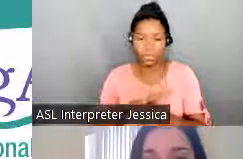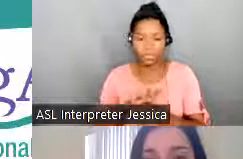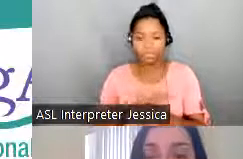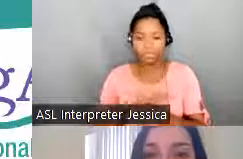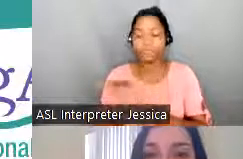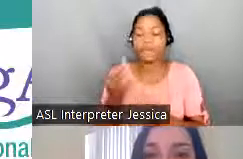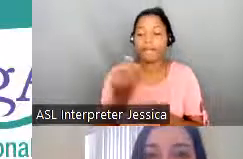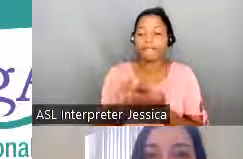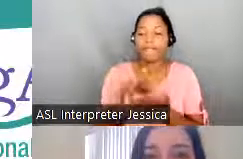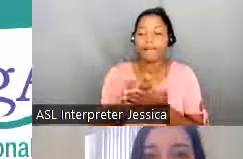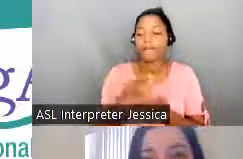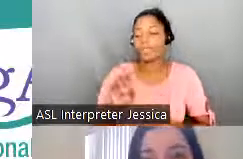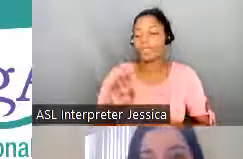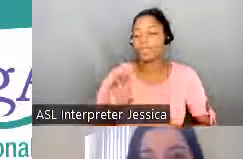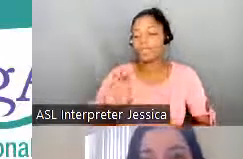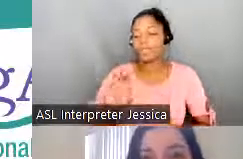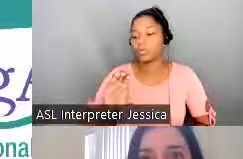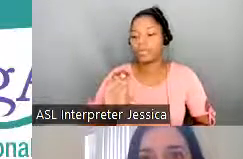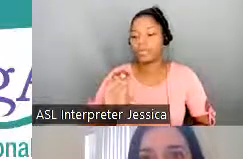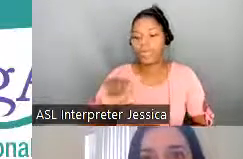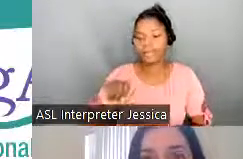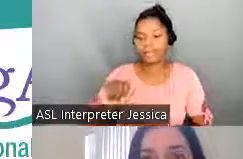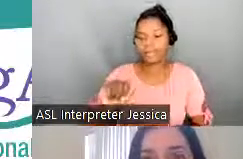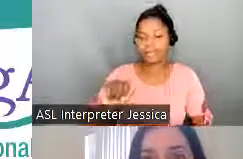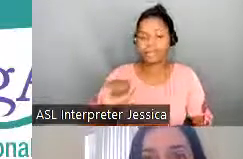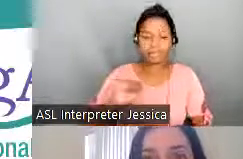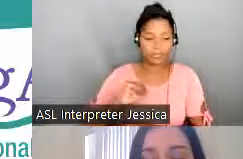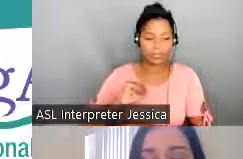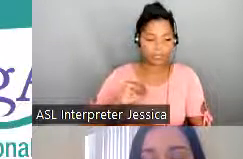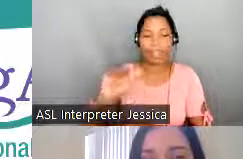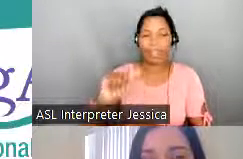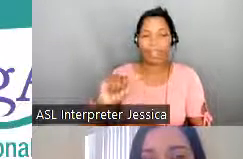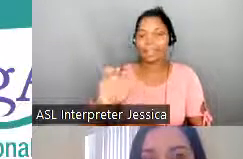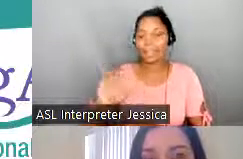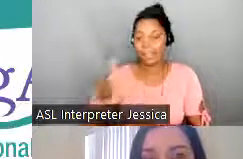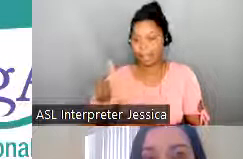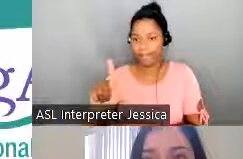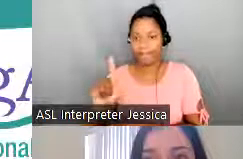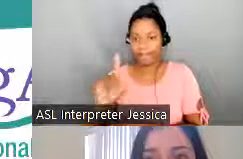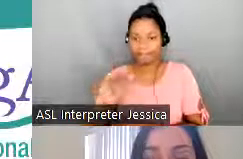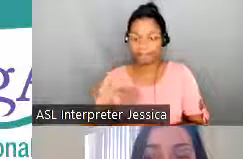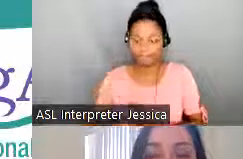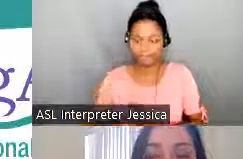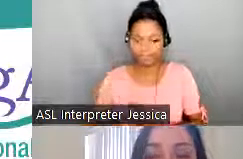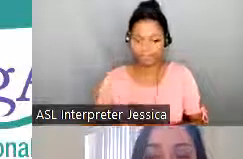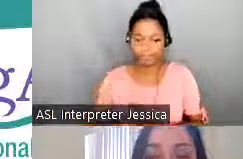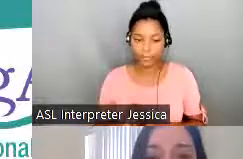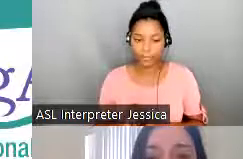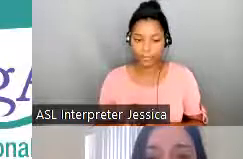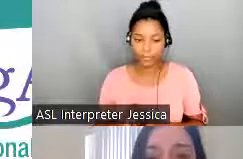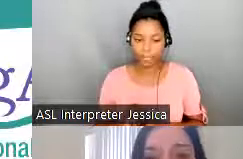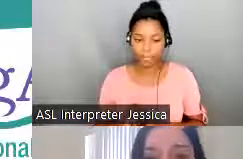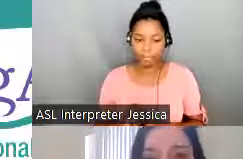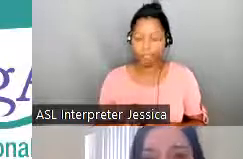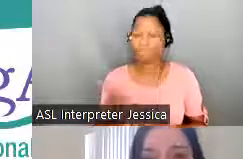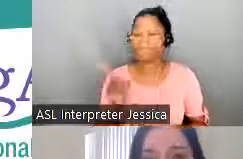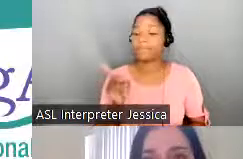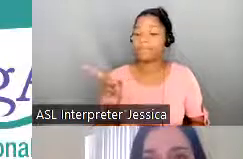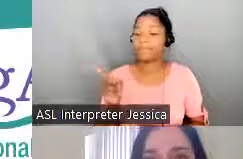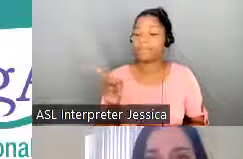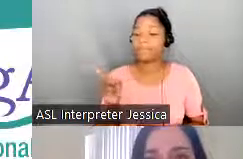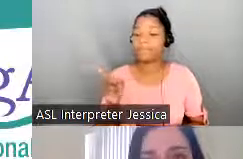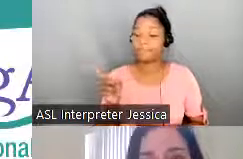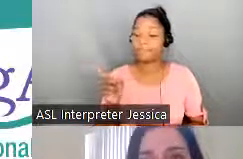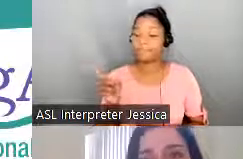by ACL. And Older Adults Technology Services from AARP, or OATS, who serves on the